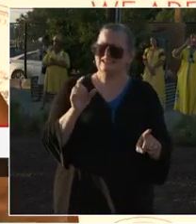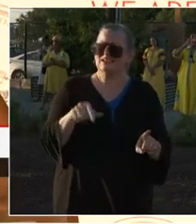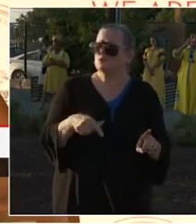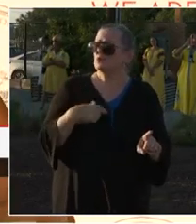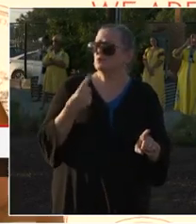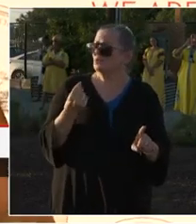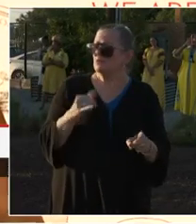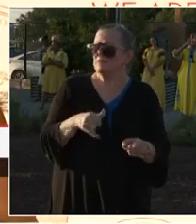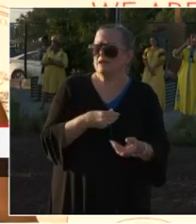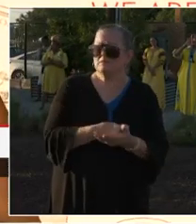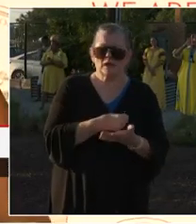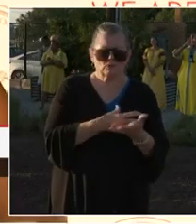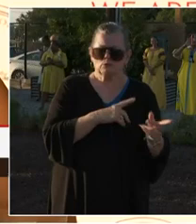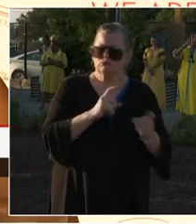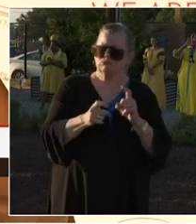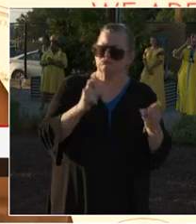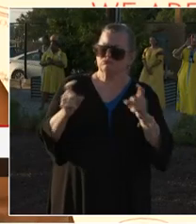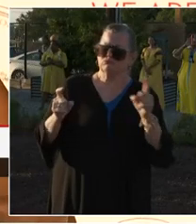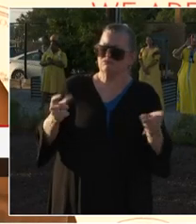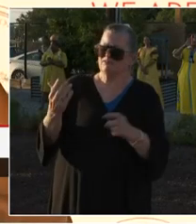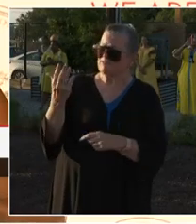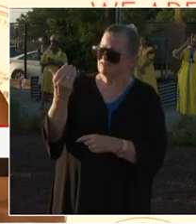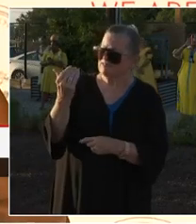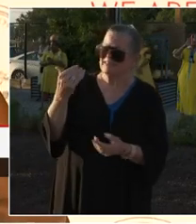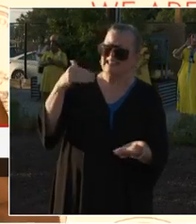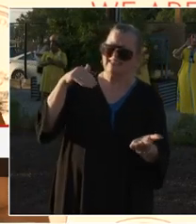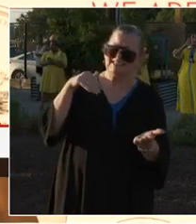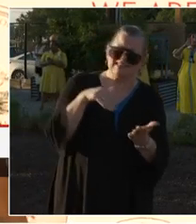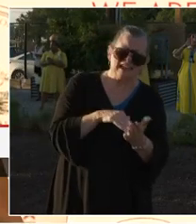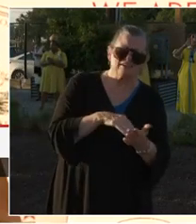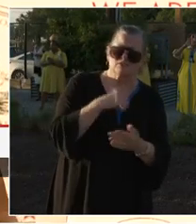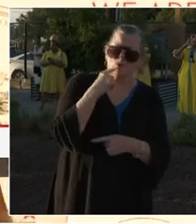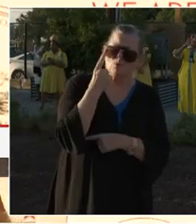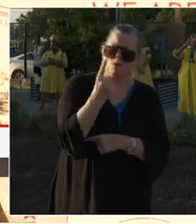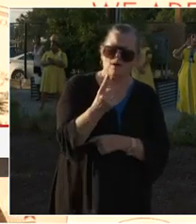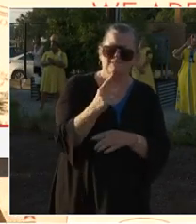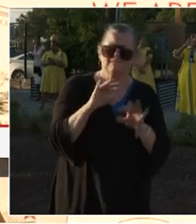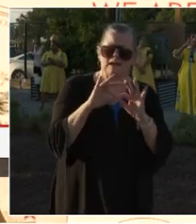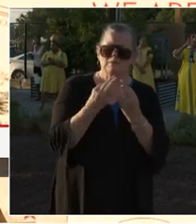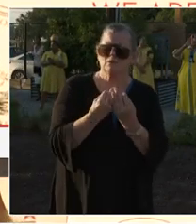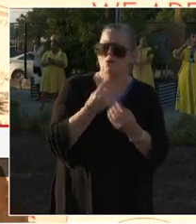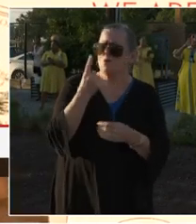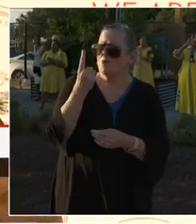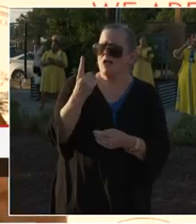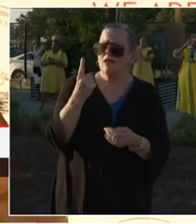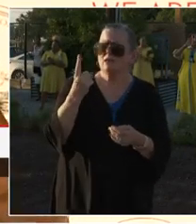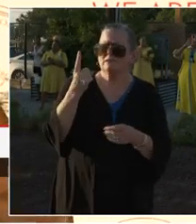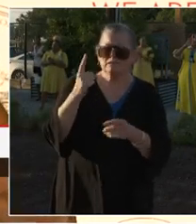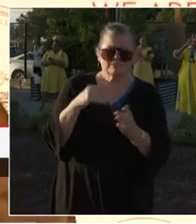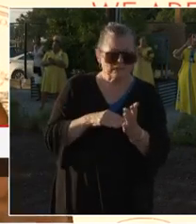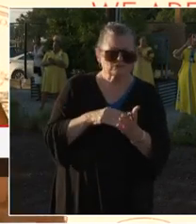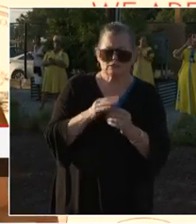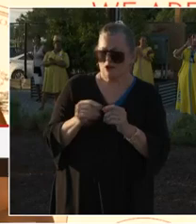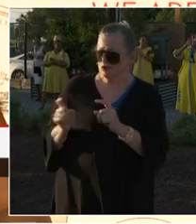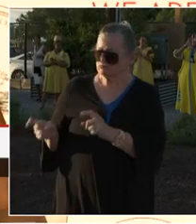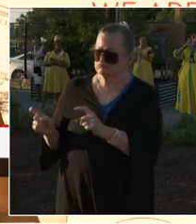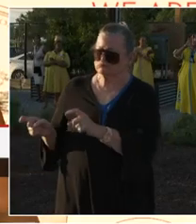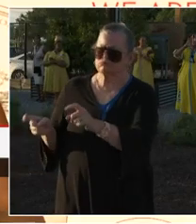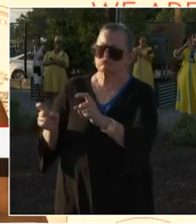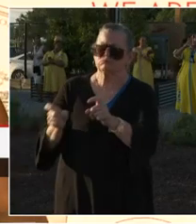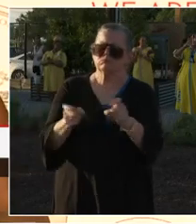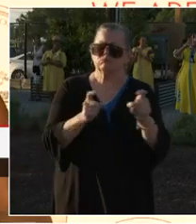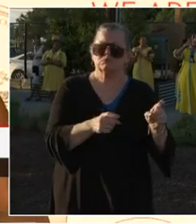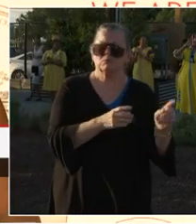to almost 15,000 families $1,000 to help them get ready